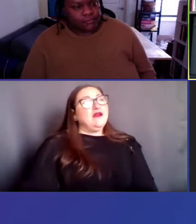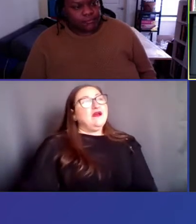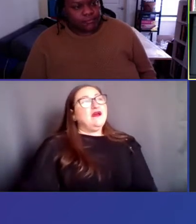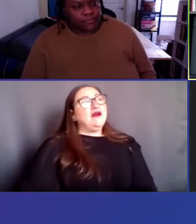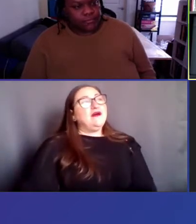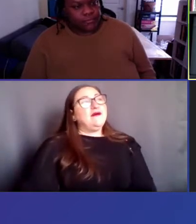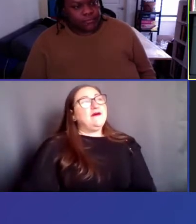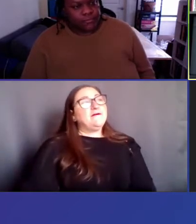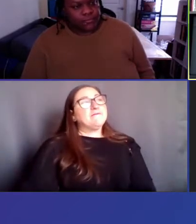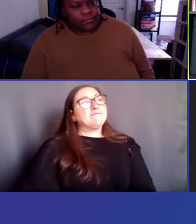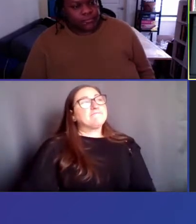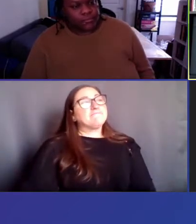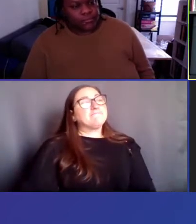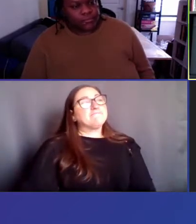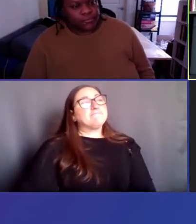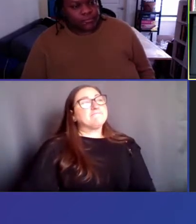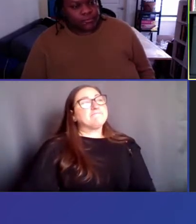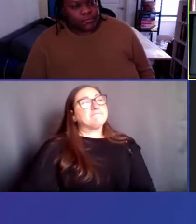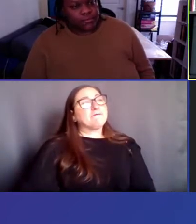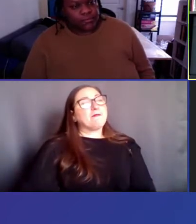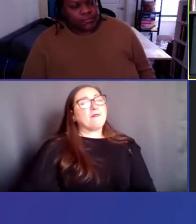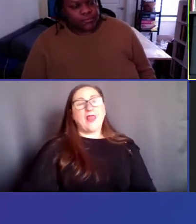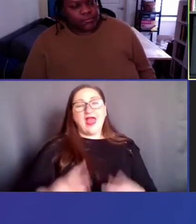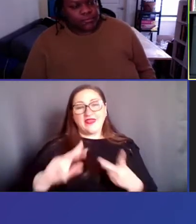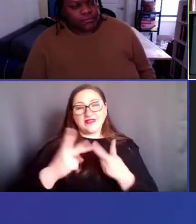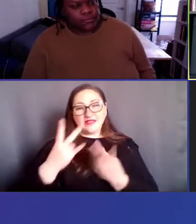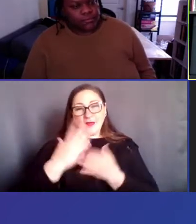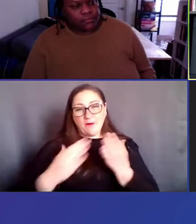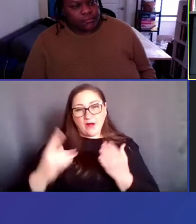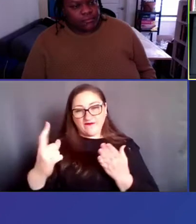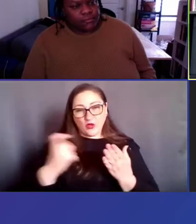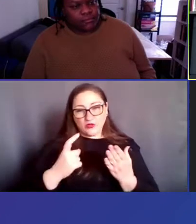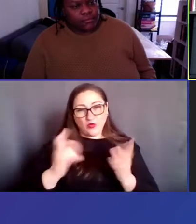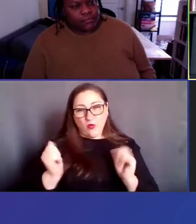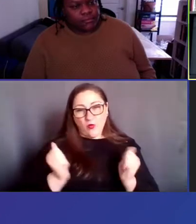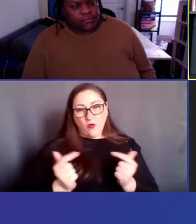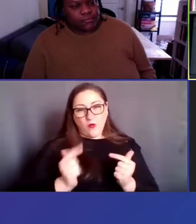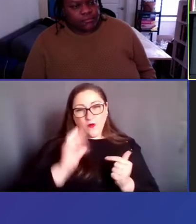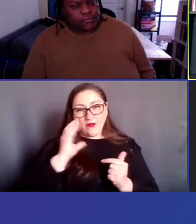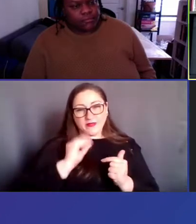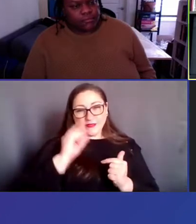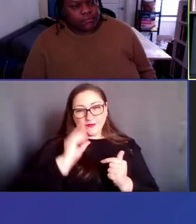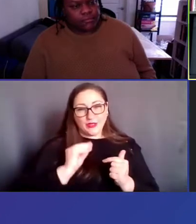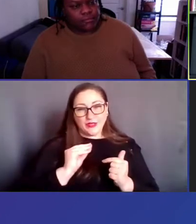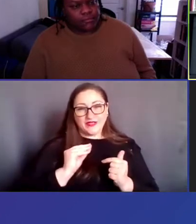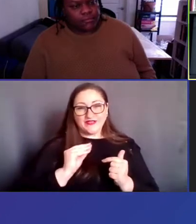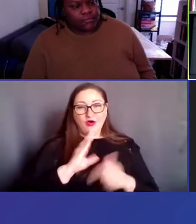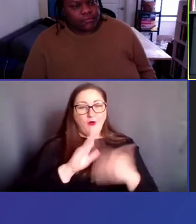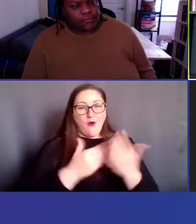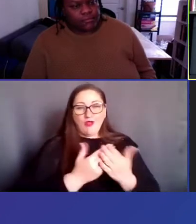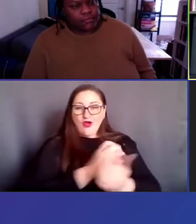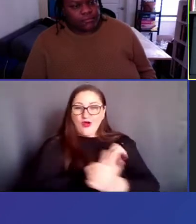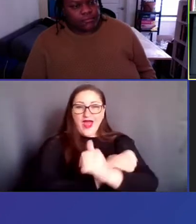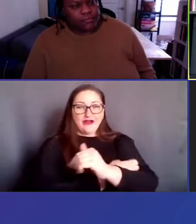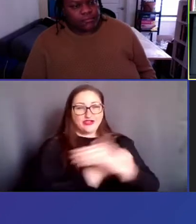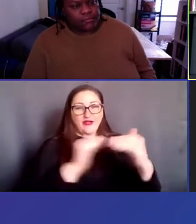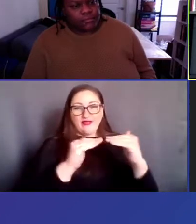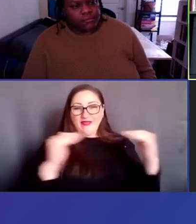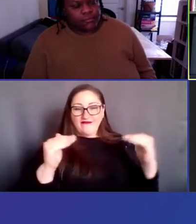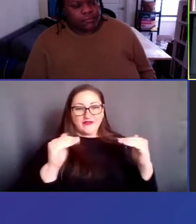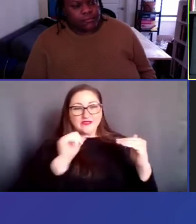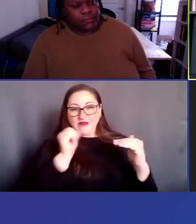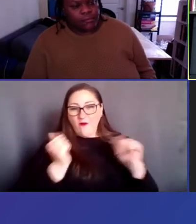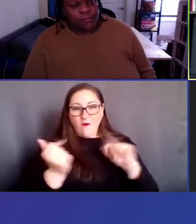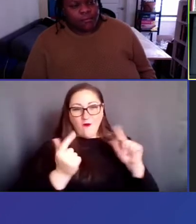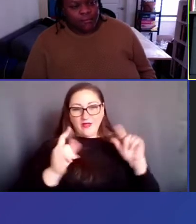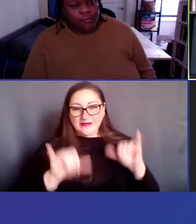something that we're all experiencing in our world on a regular basis is everyone's energy levels. Not everyone has the same energy